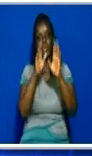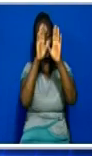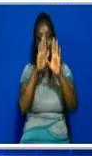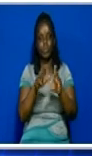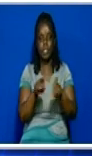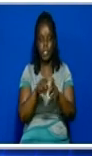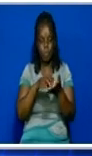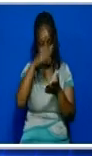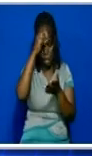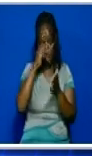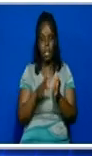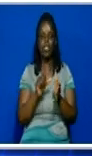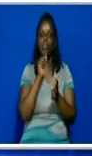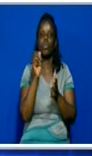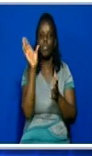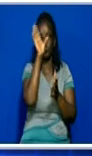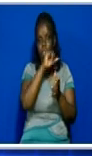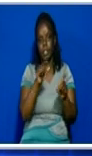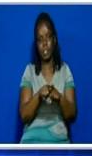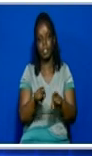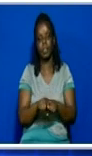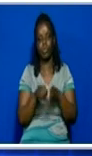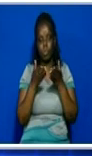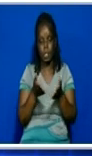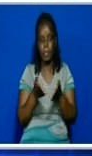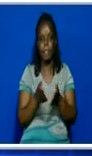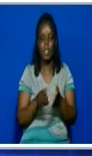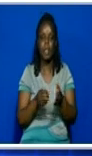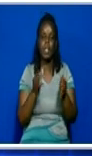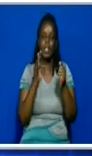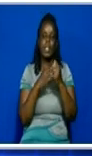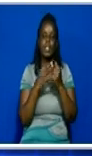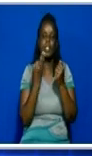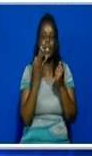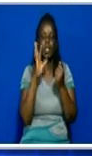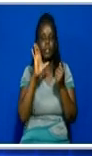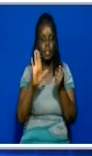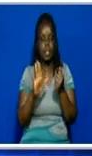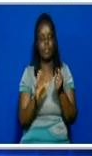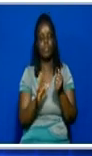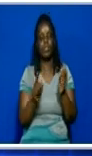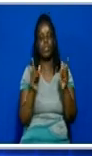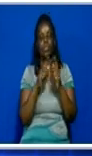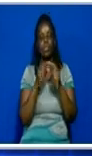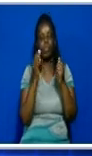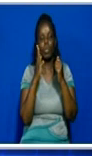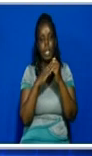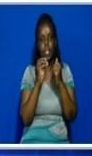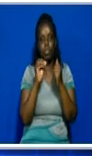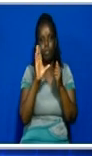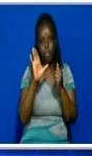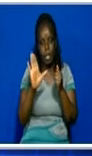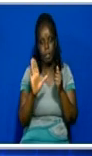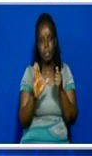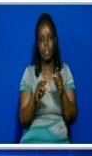do not miss any part of this series. Now, moving on, at 8:35 a.m. to 9:05 a.m., we